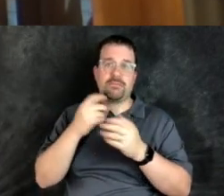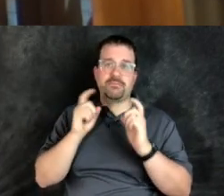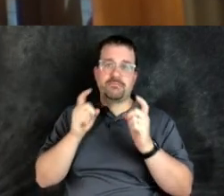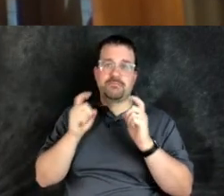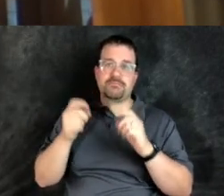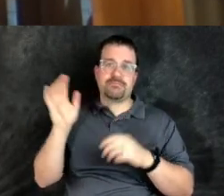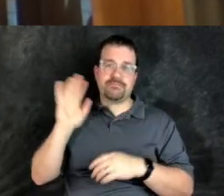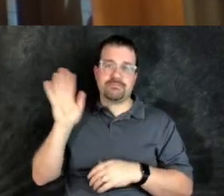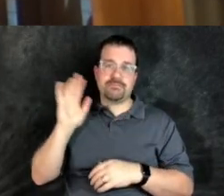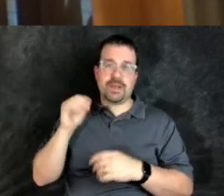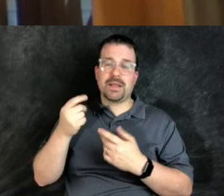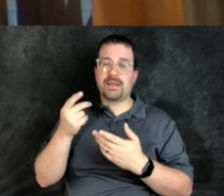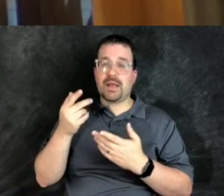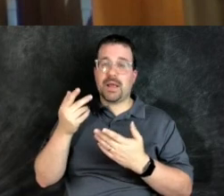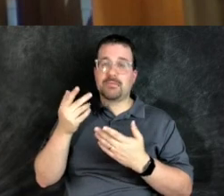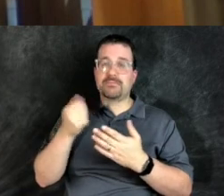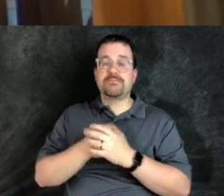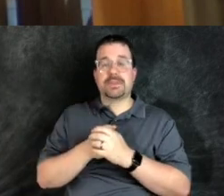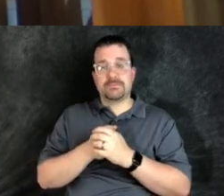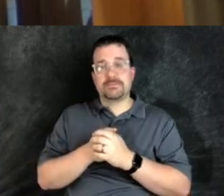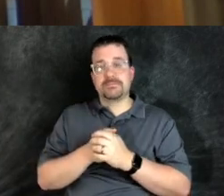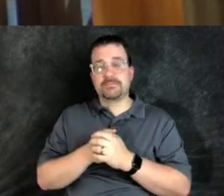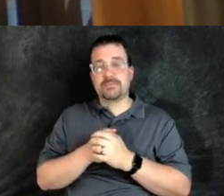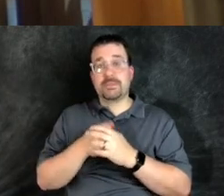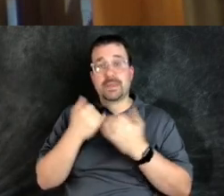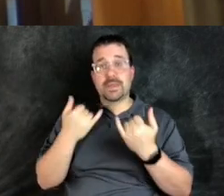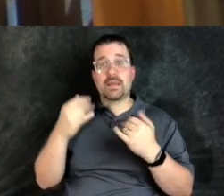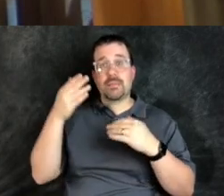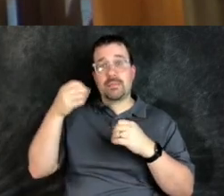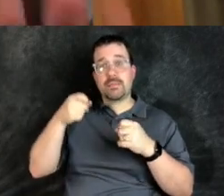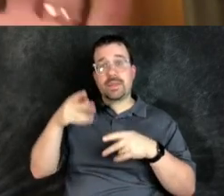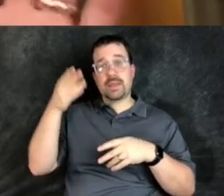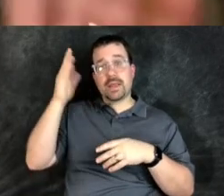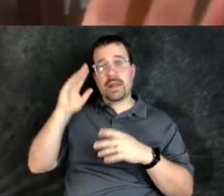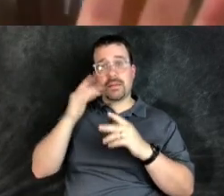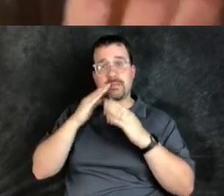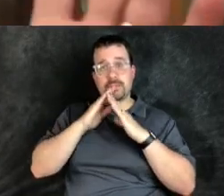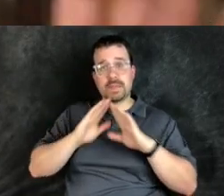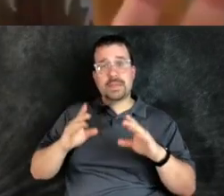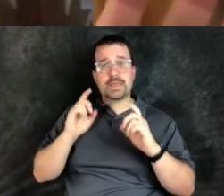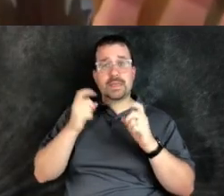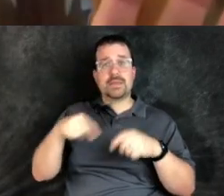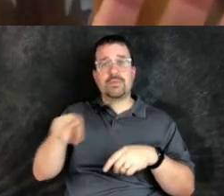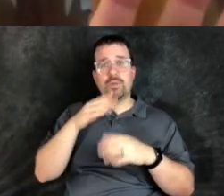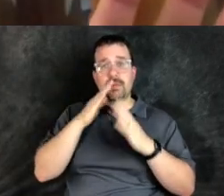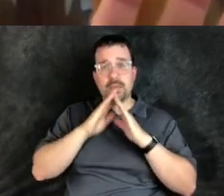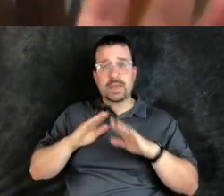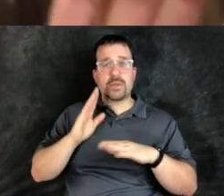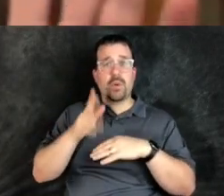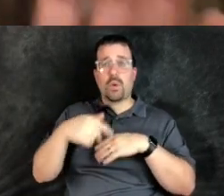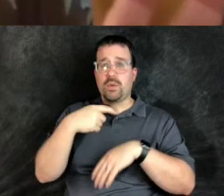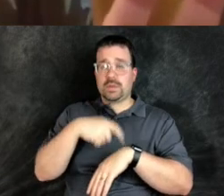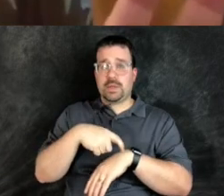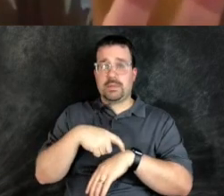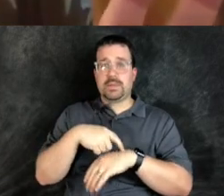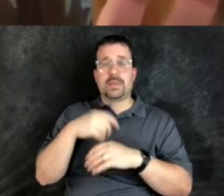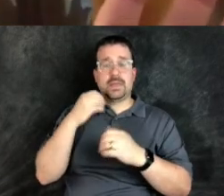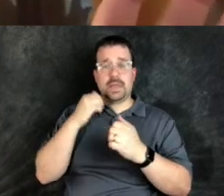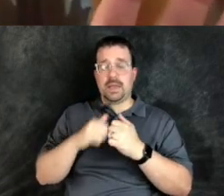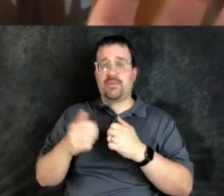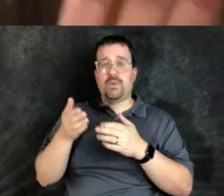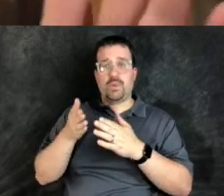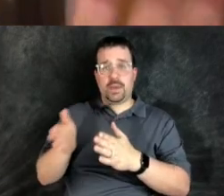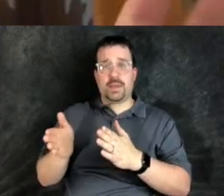generosity. And now, may the God of peace give you peace at all times and in every